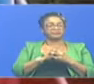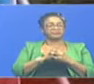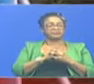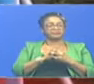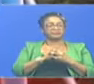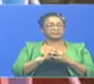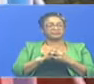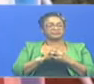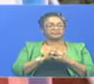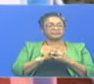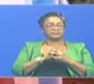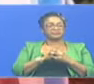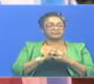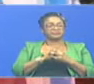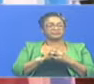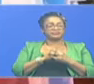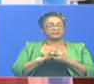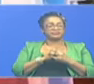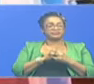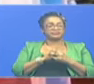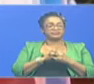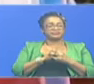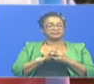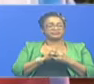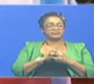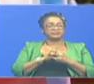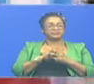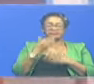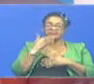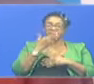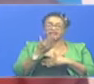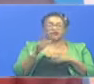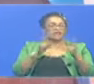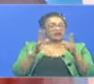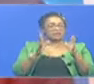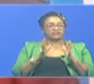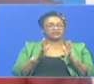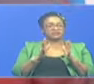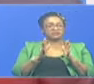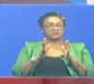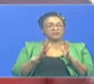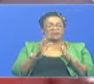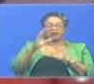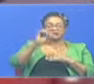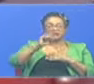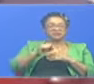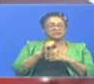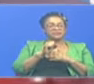tax, PPE on tax. Thank you so much, CS.